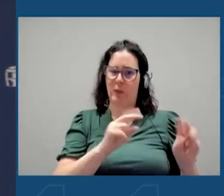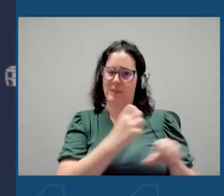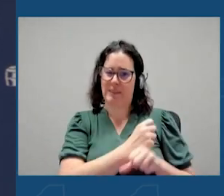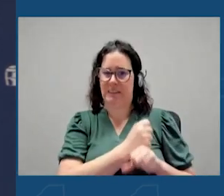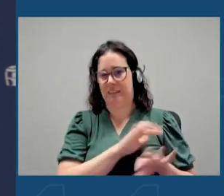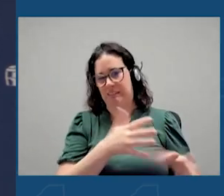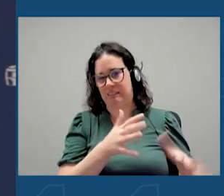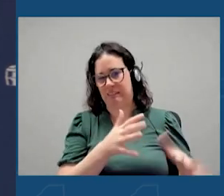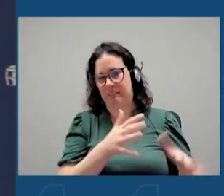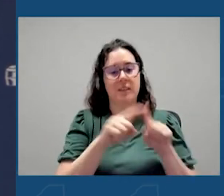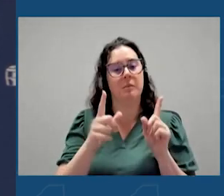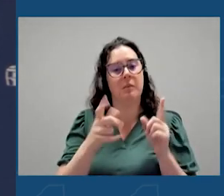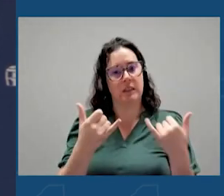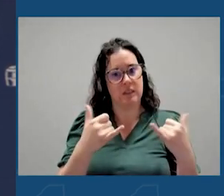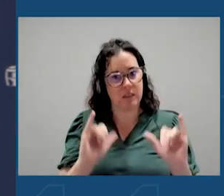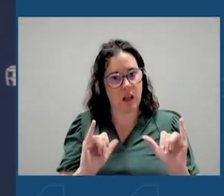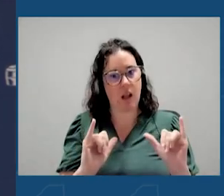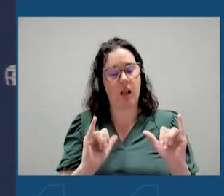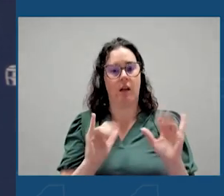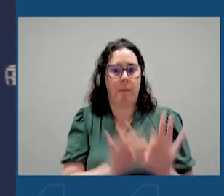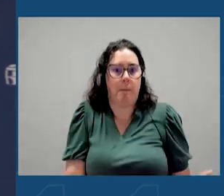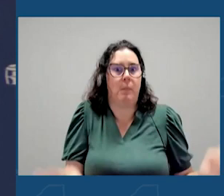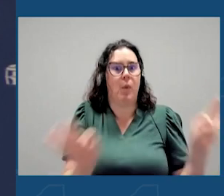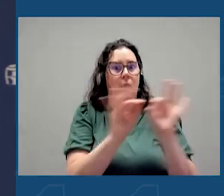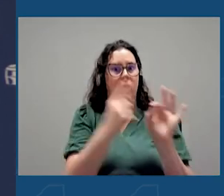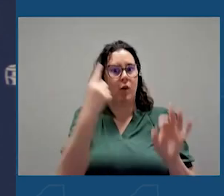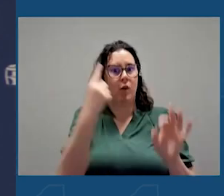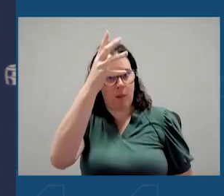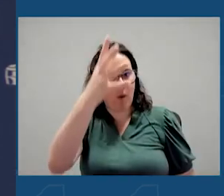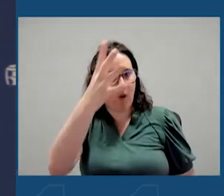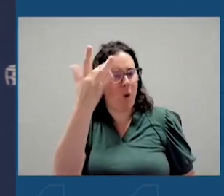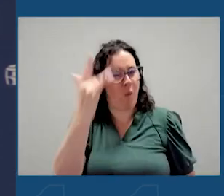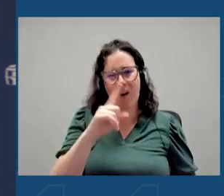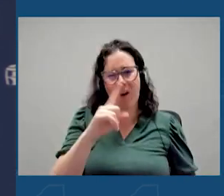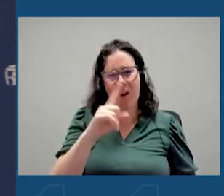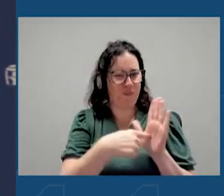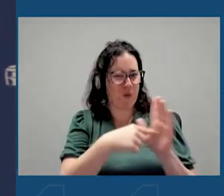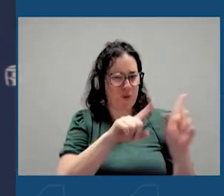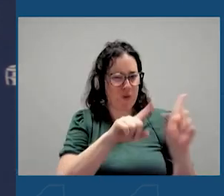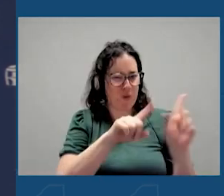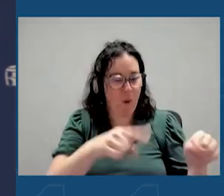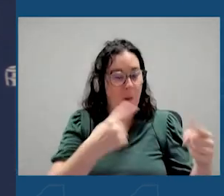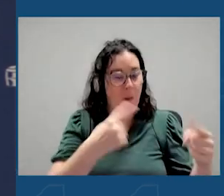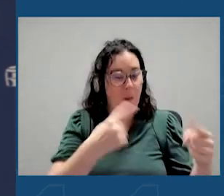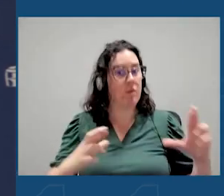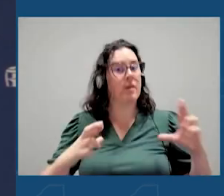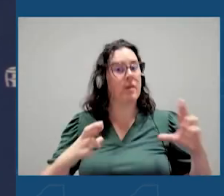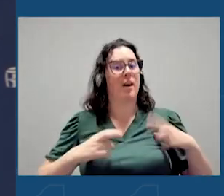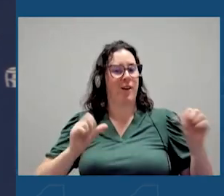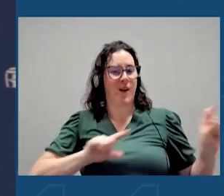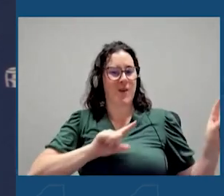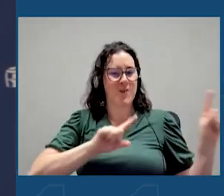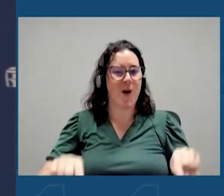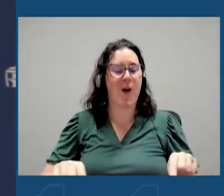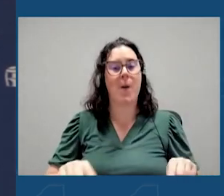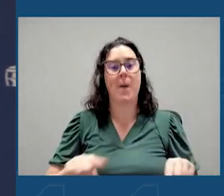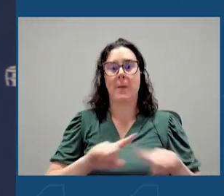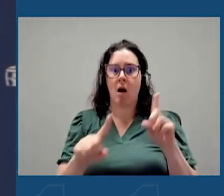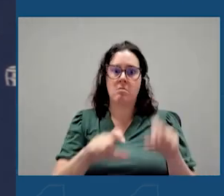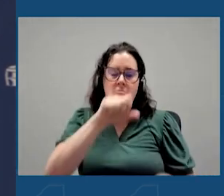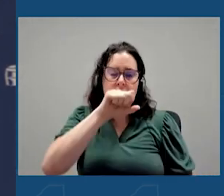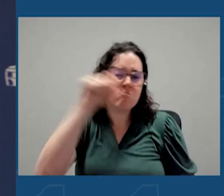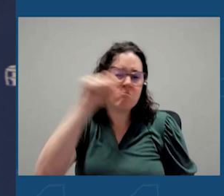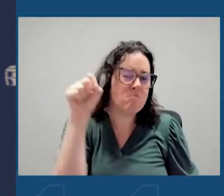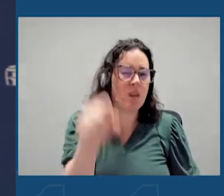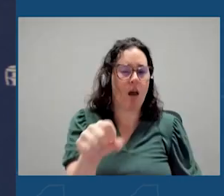it was such a huge, big deal to my grandpa, who never could afford to go to those games until he retired. He was such a huge fan. Those